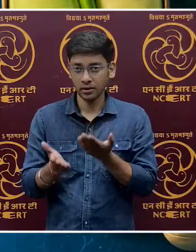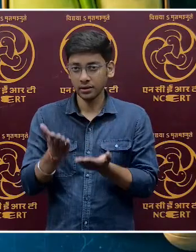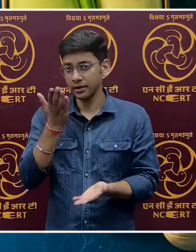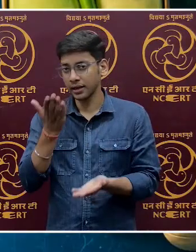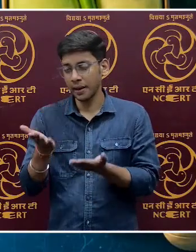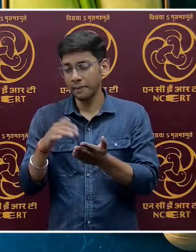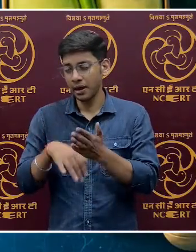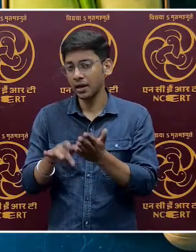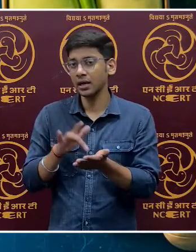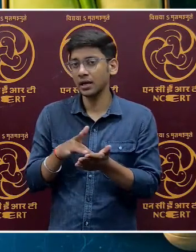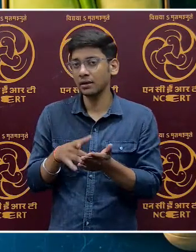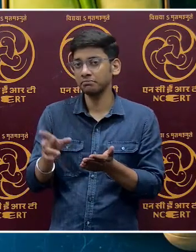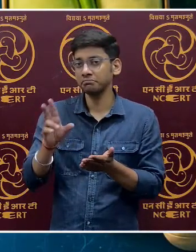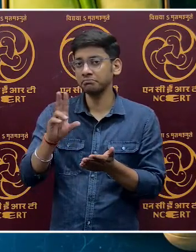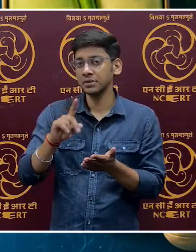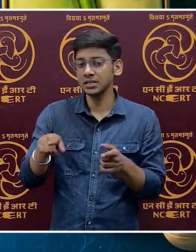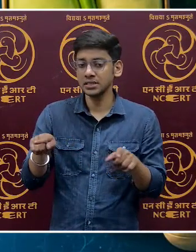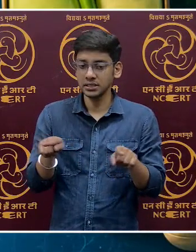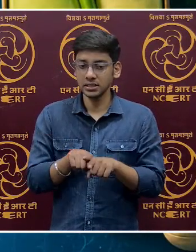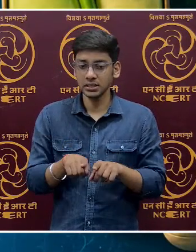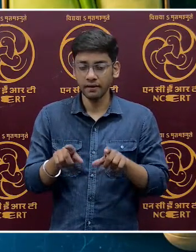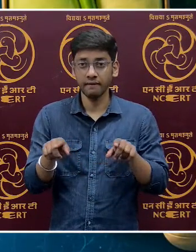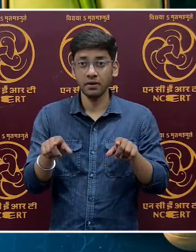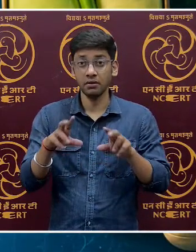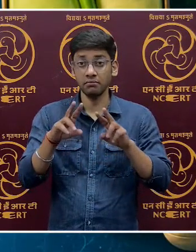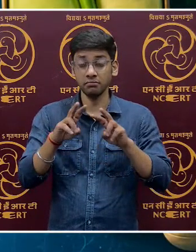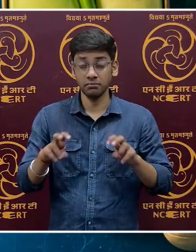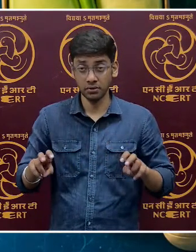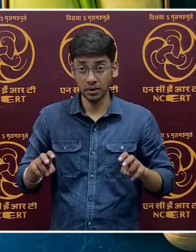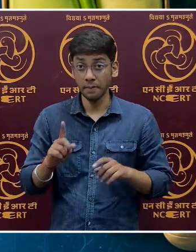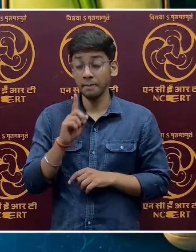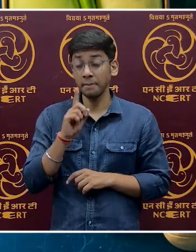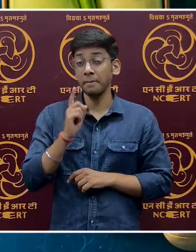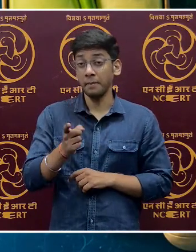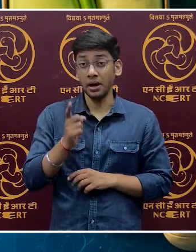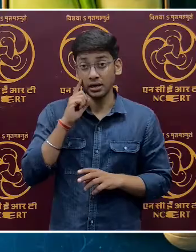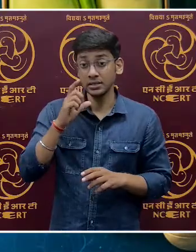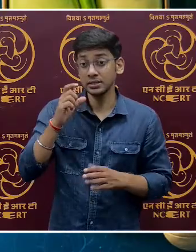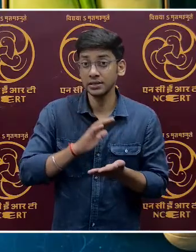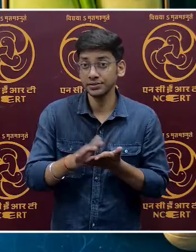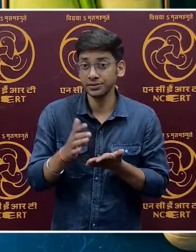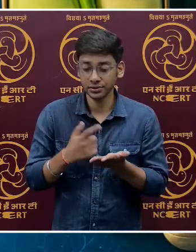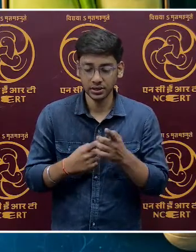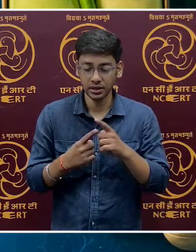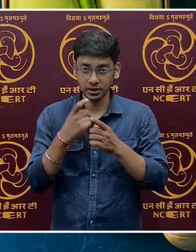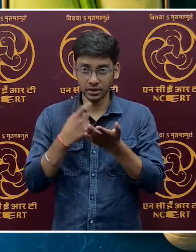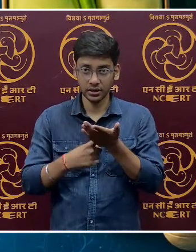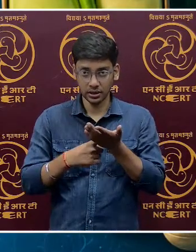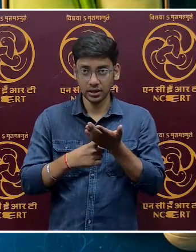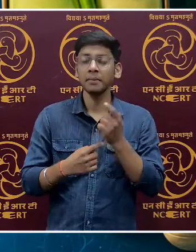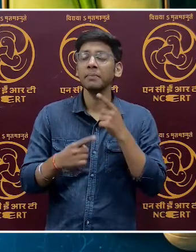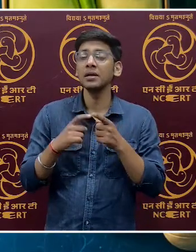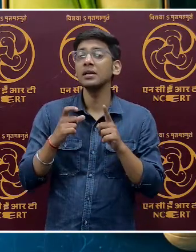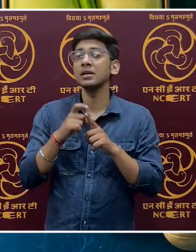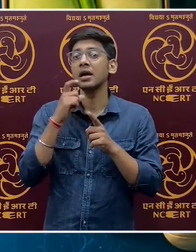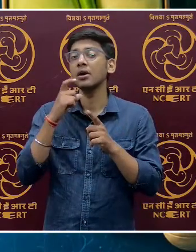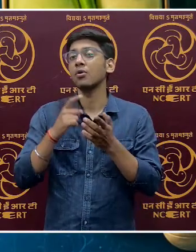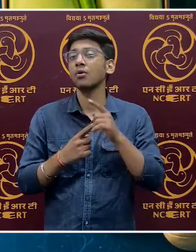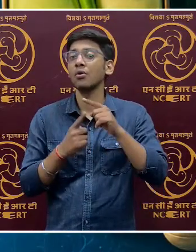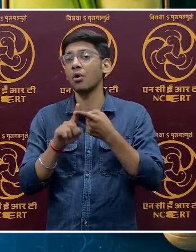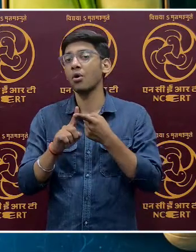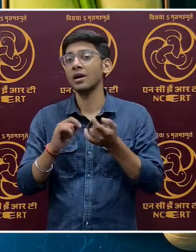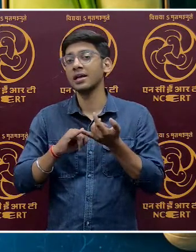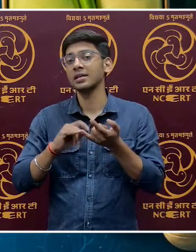here, again the same features you can able to identify, but the characters are given for the Dicot seeds. And one of the